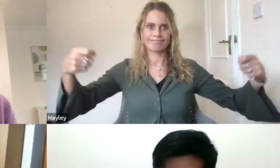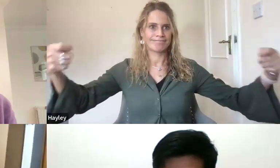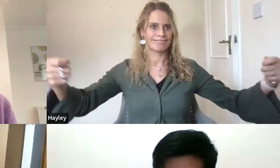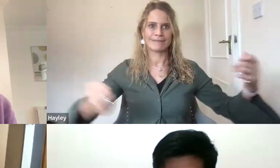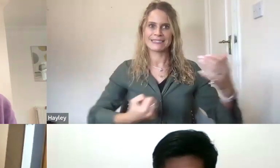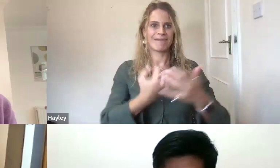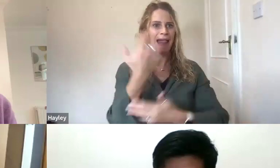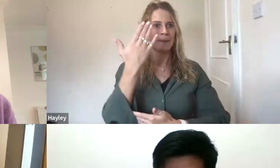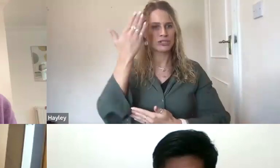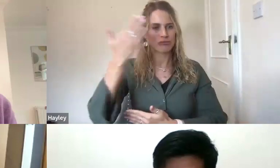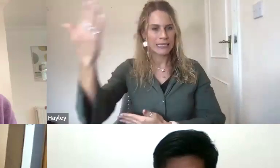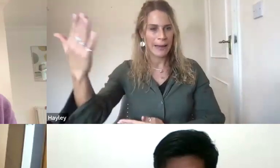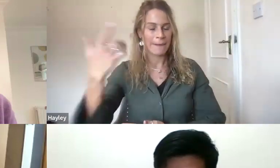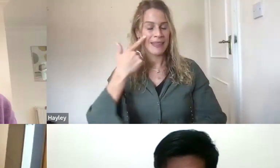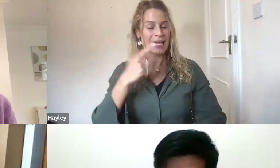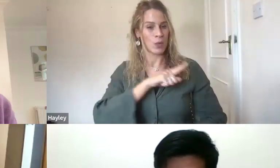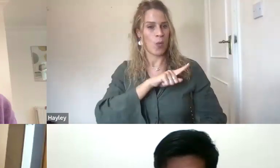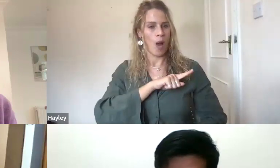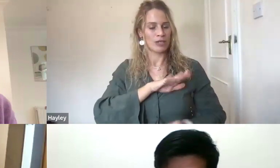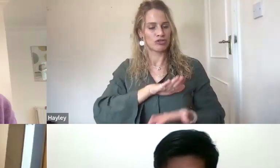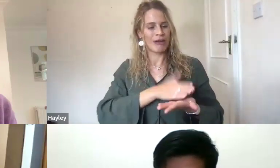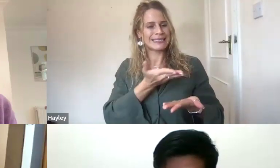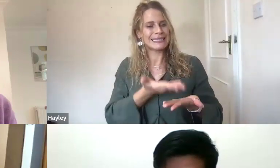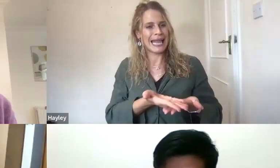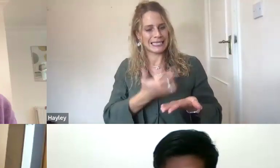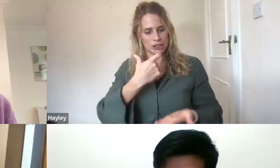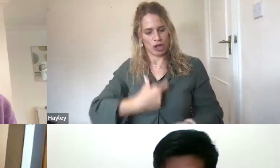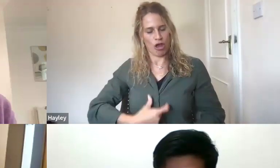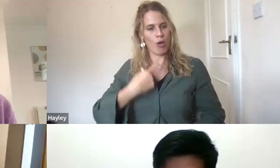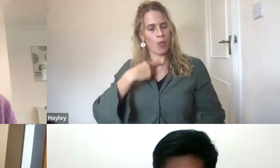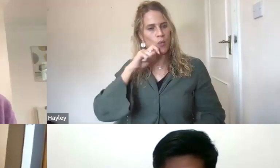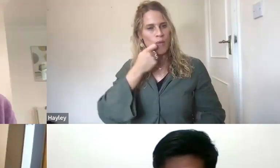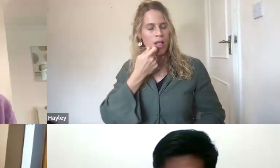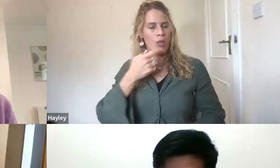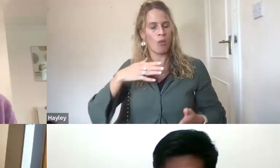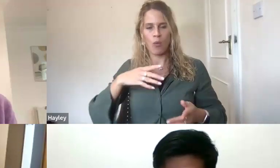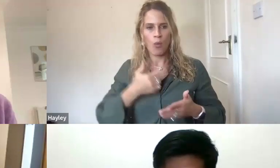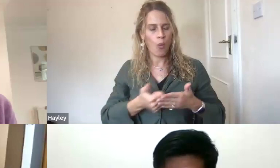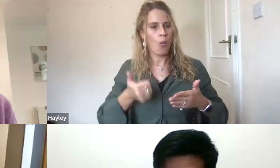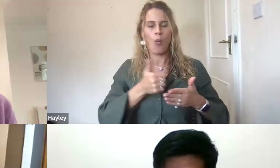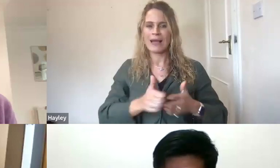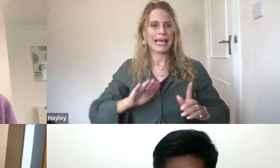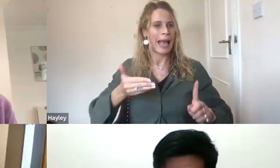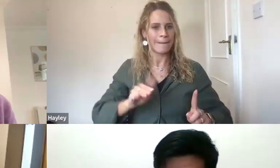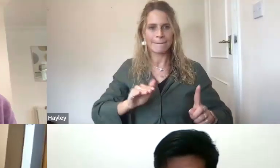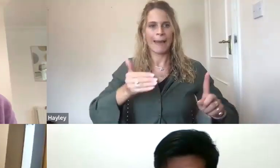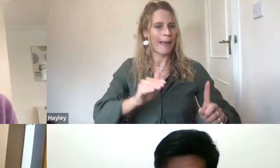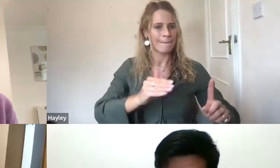the translator in a state of constant striving. I would imagine the same holds true for the poet as well.